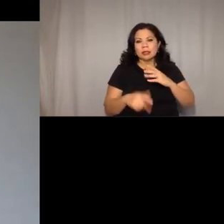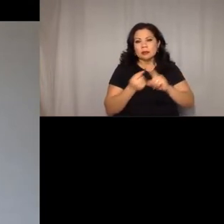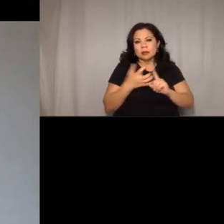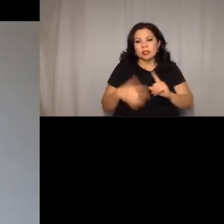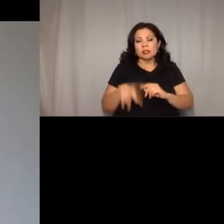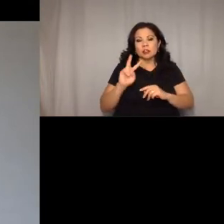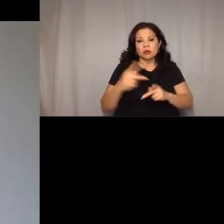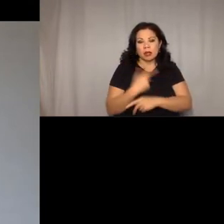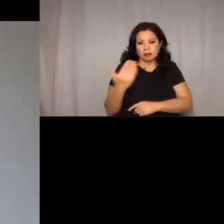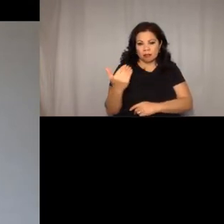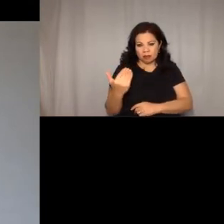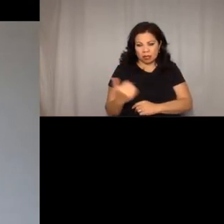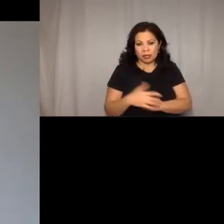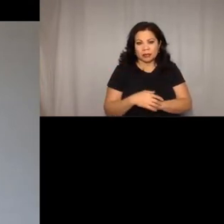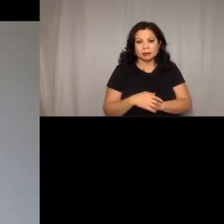2 times 15.